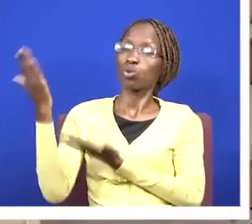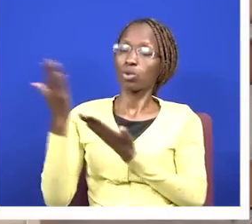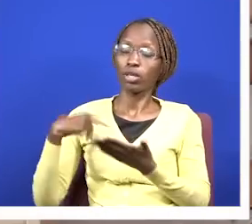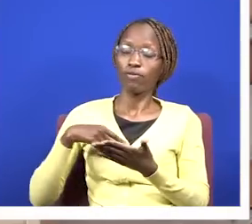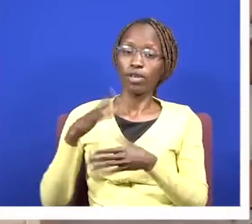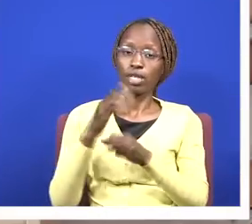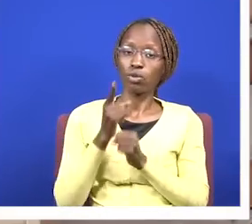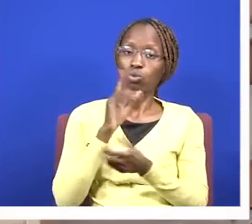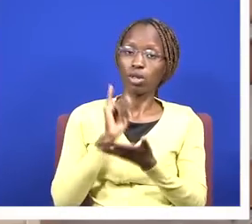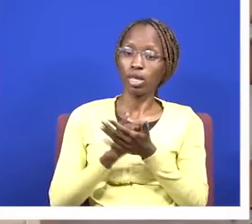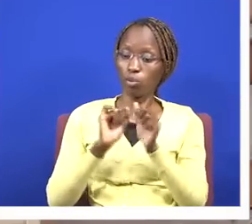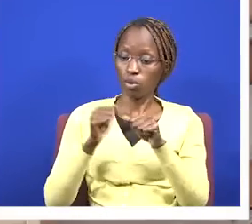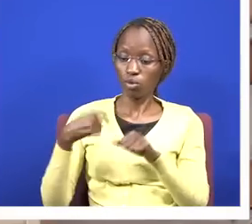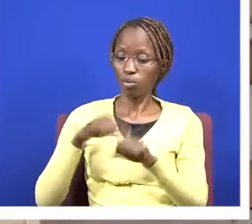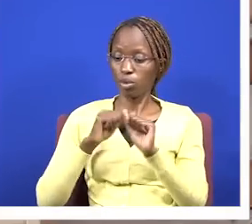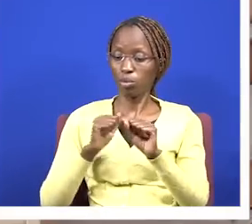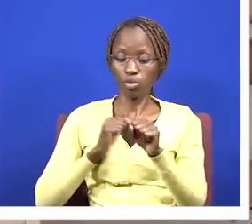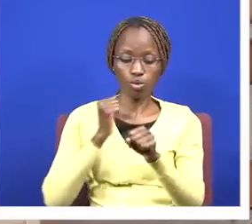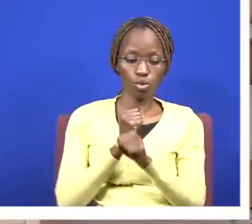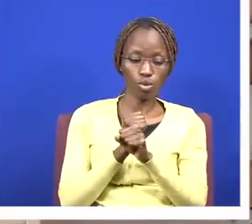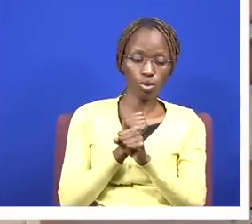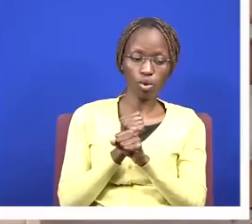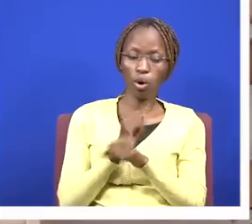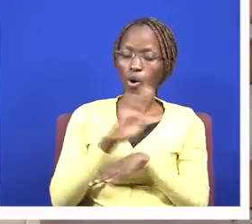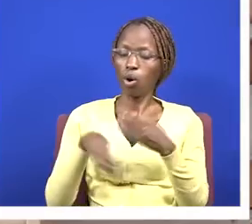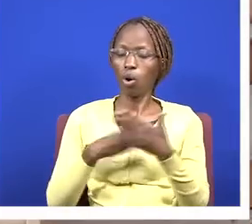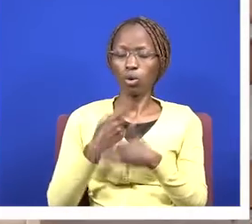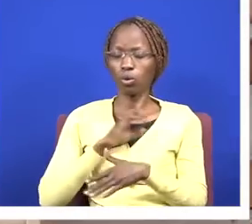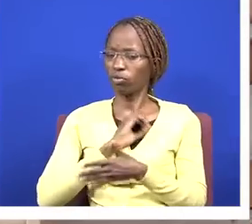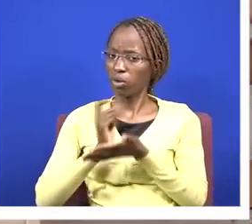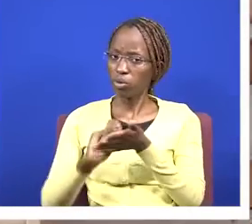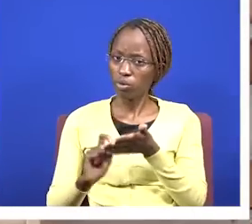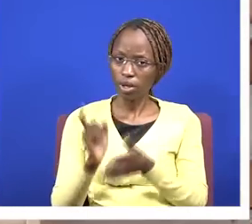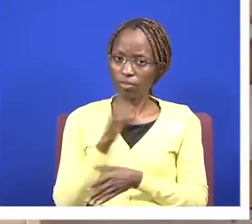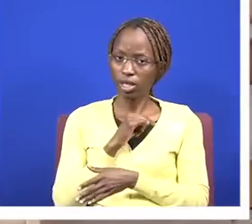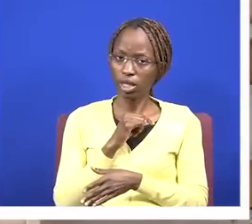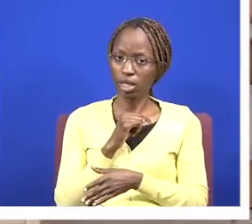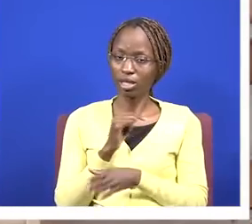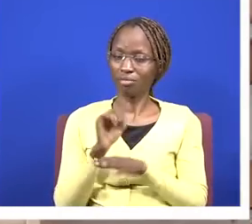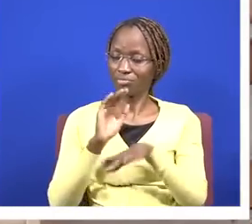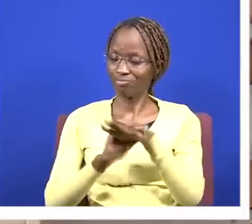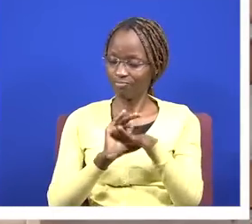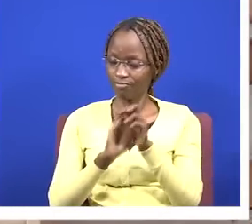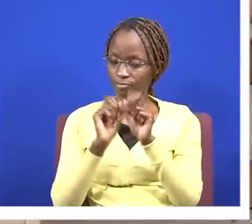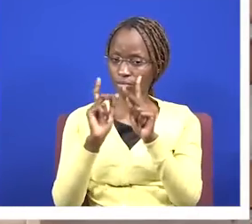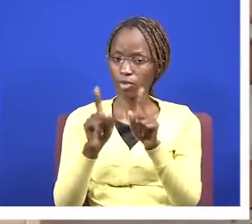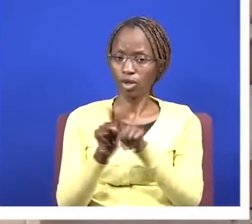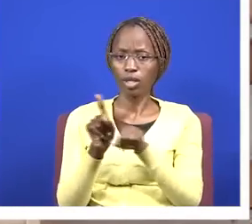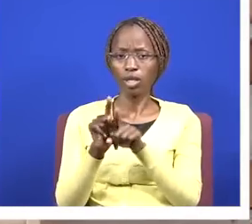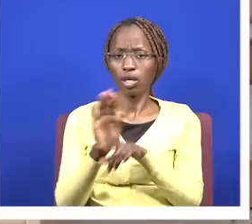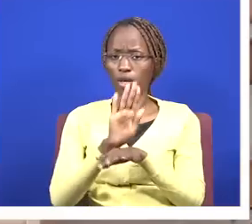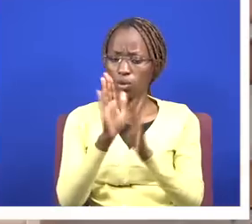that we can be able to do them. Did you write down your list? Good. And have you been